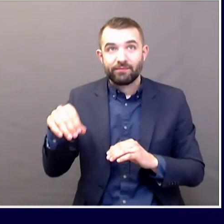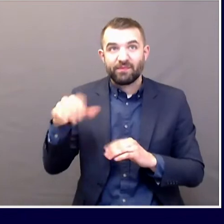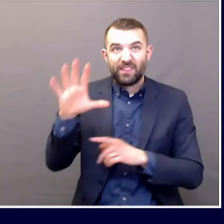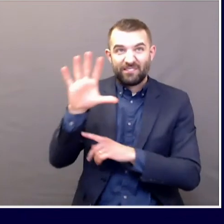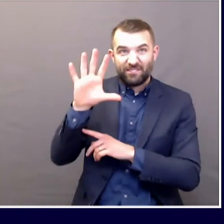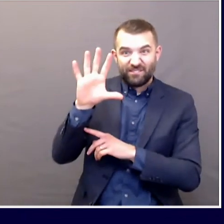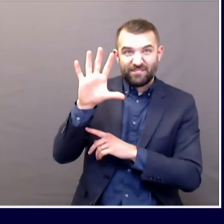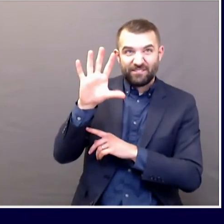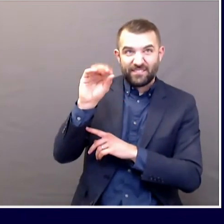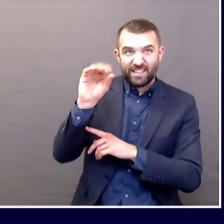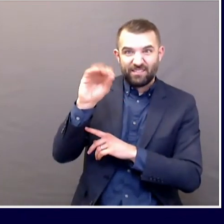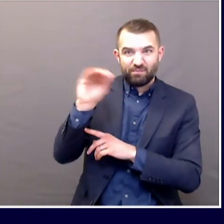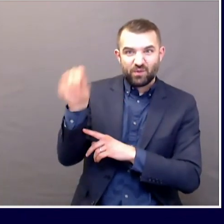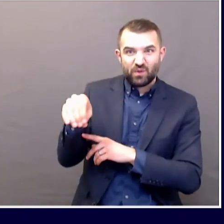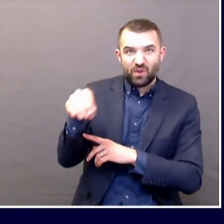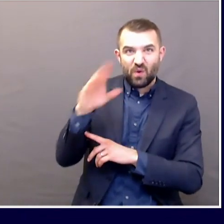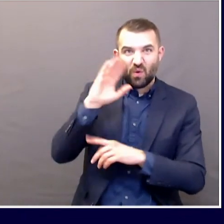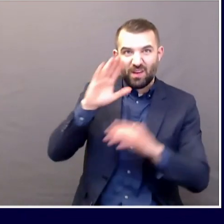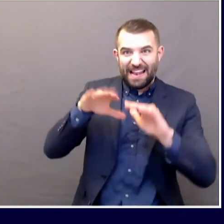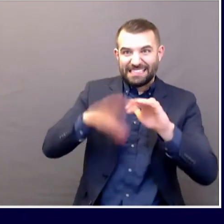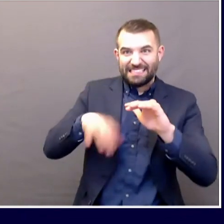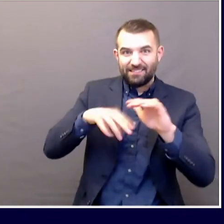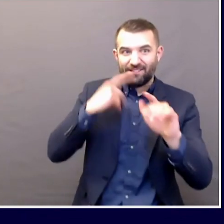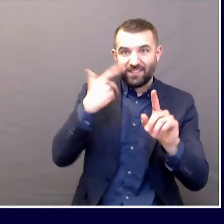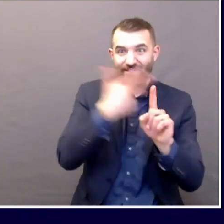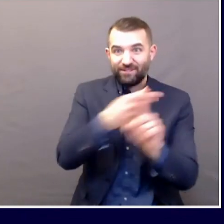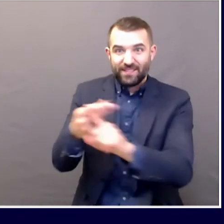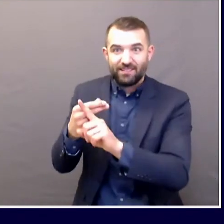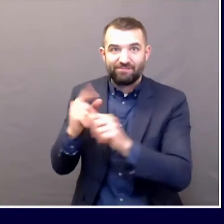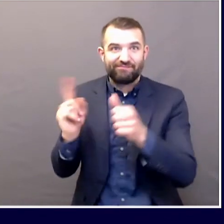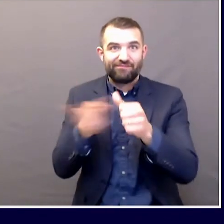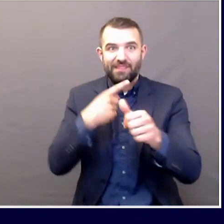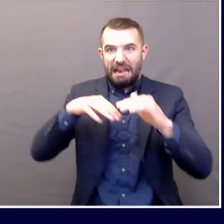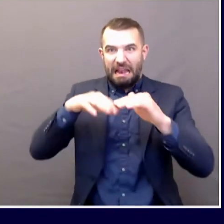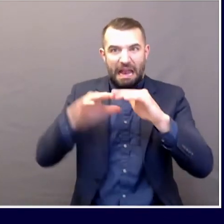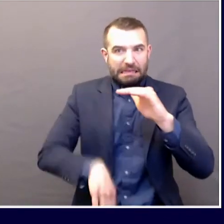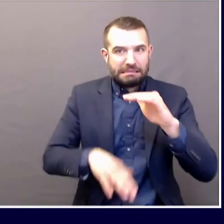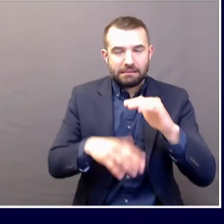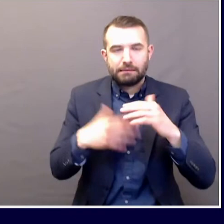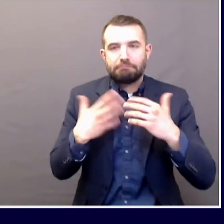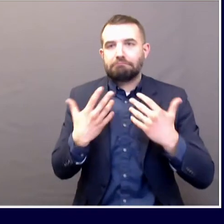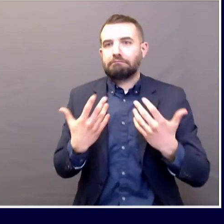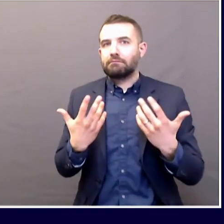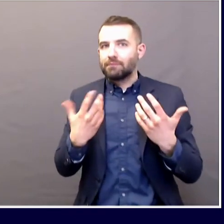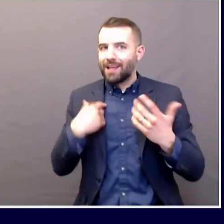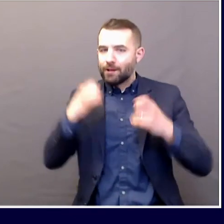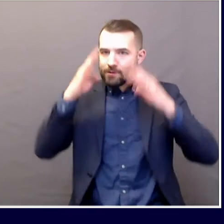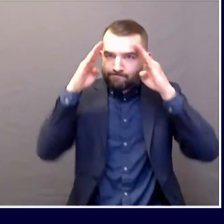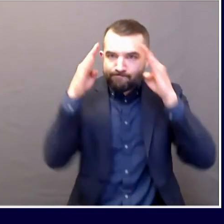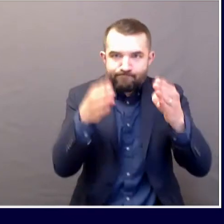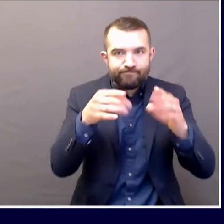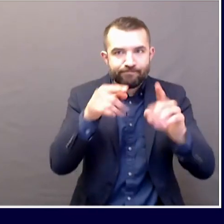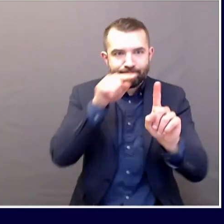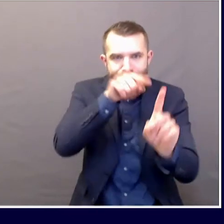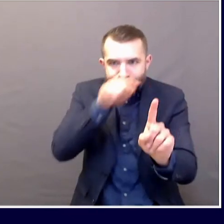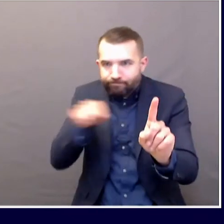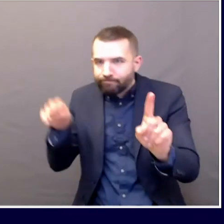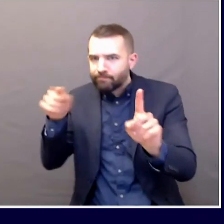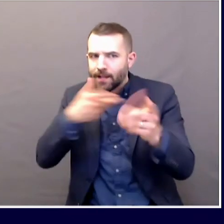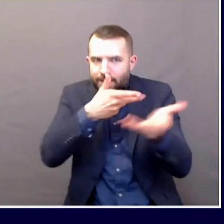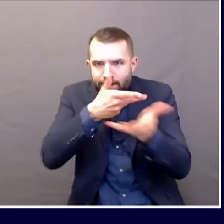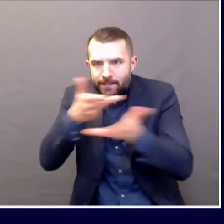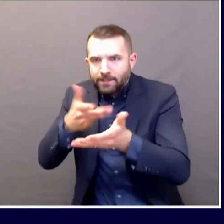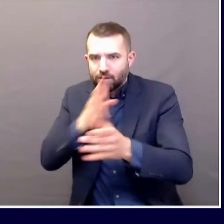where we are working very intensely to do a few things. The first is make sure that when we are providing vaccine,